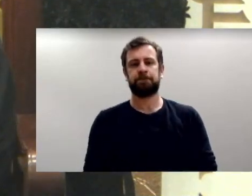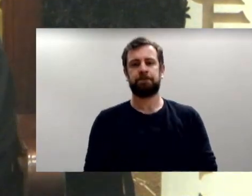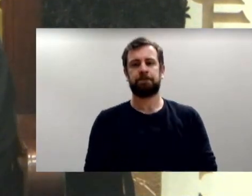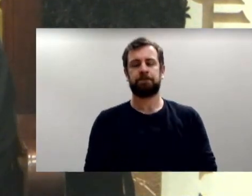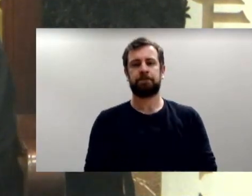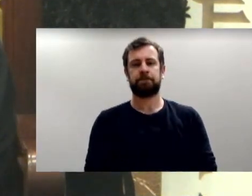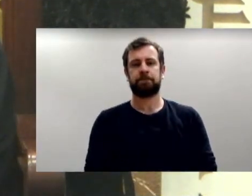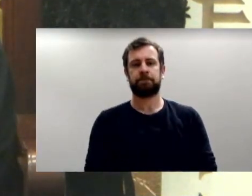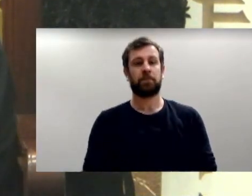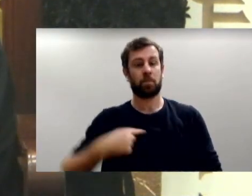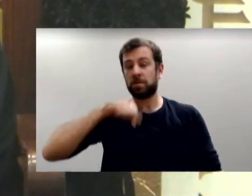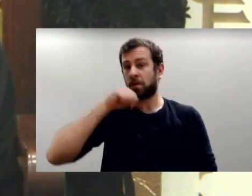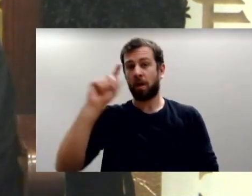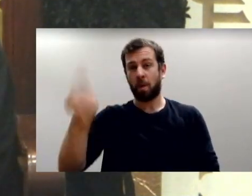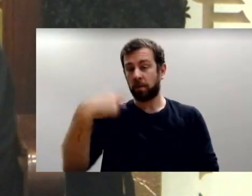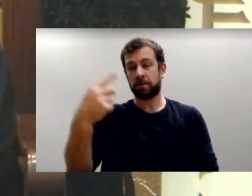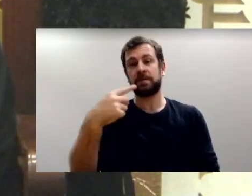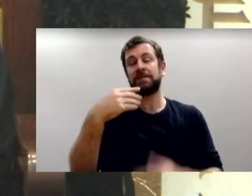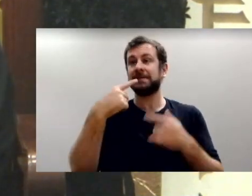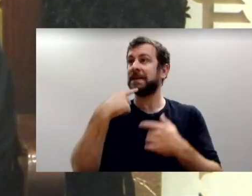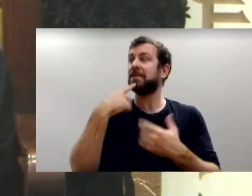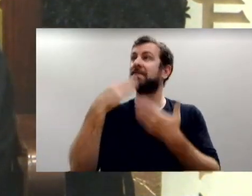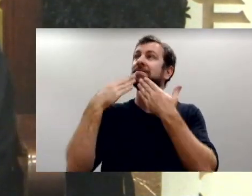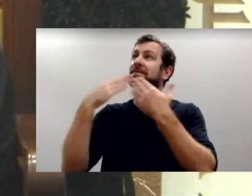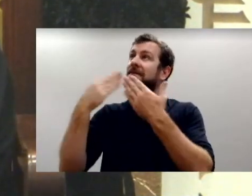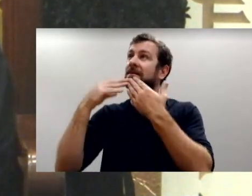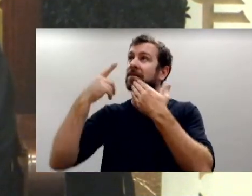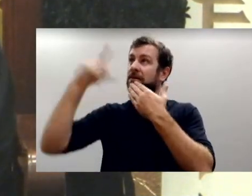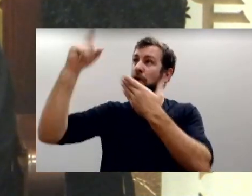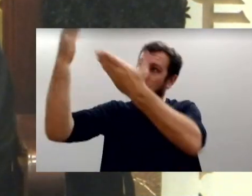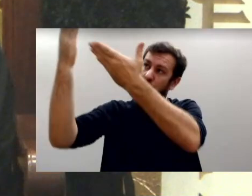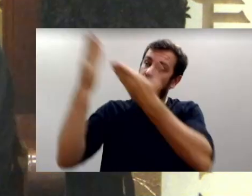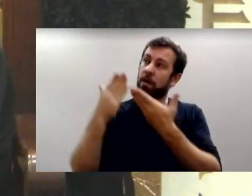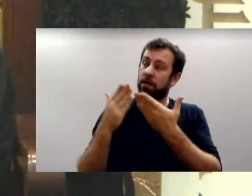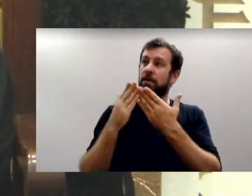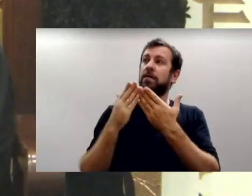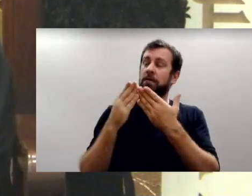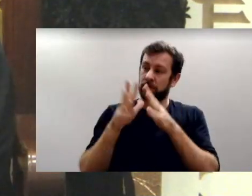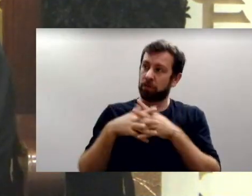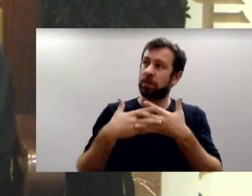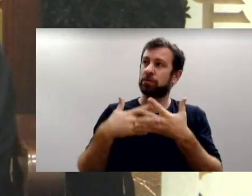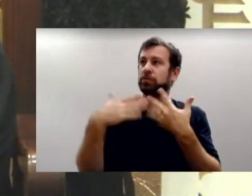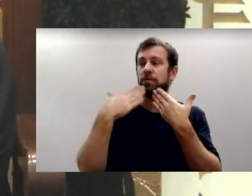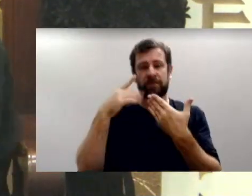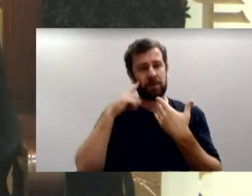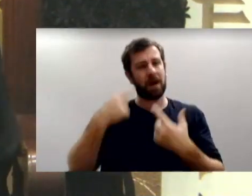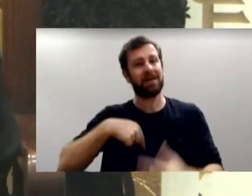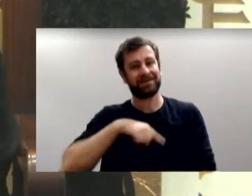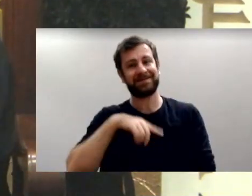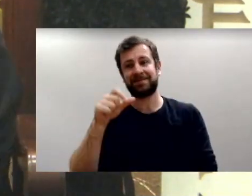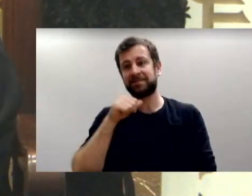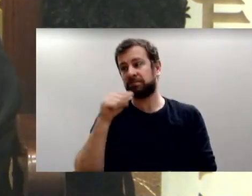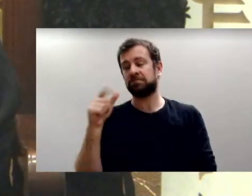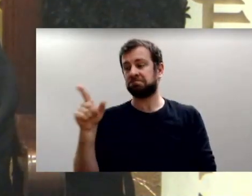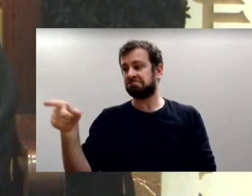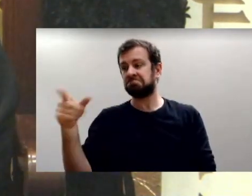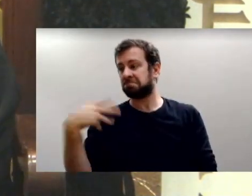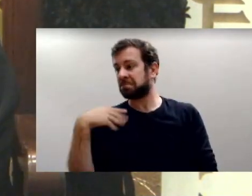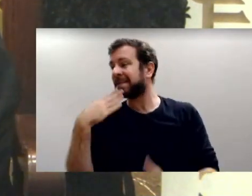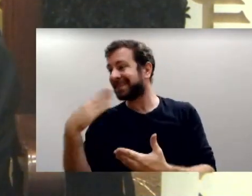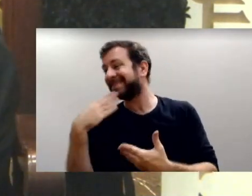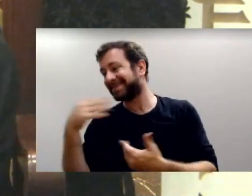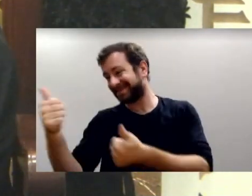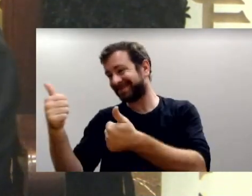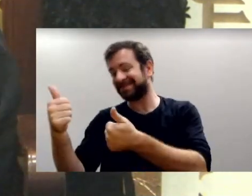that we do not only say, you know, thank you, Ya Rasulullah, you brought the Quran, that's good for us, we don't need you.